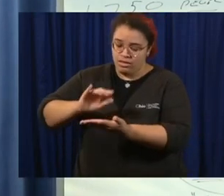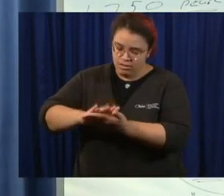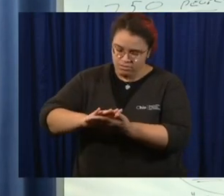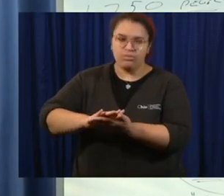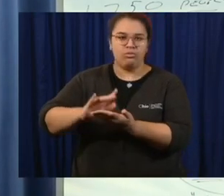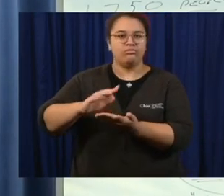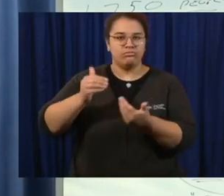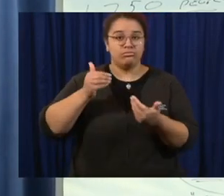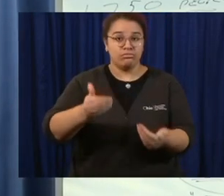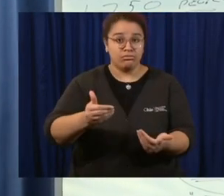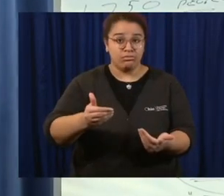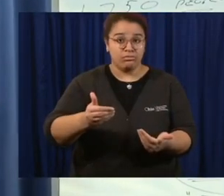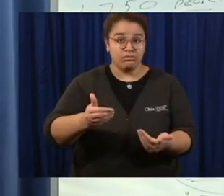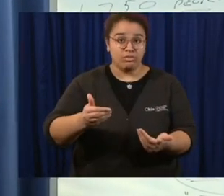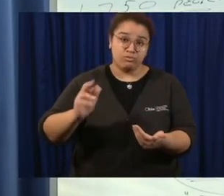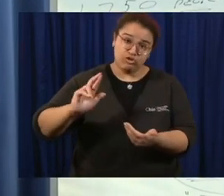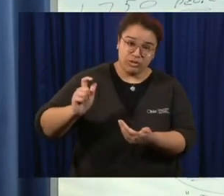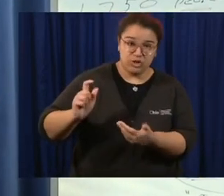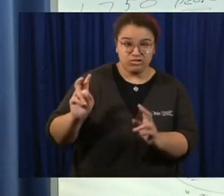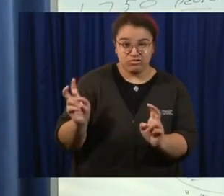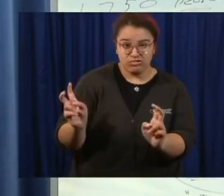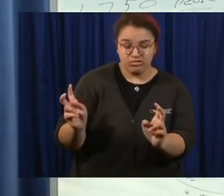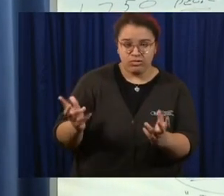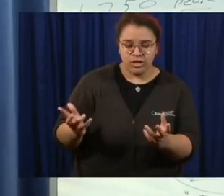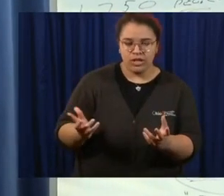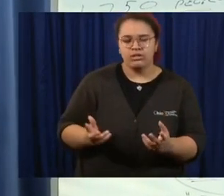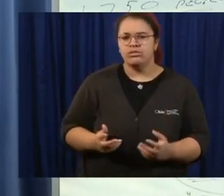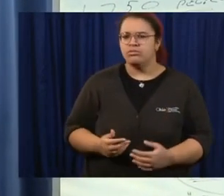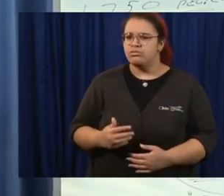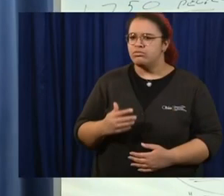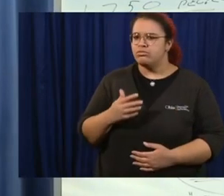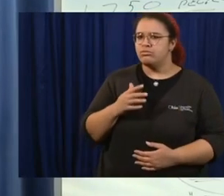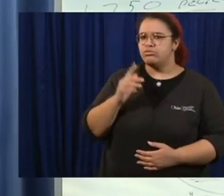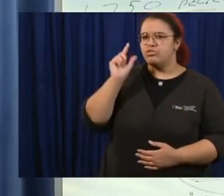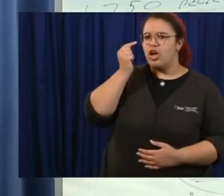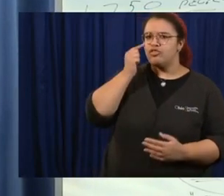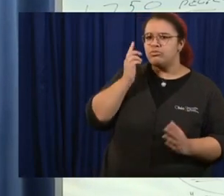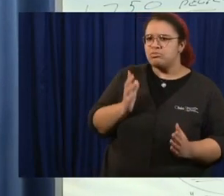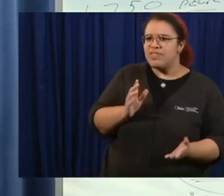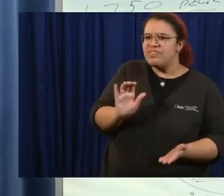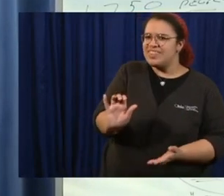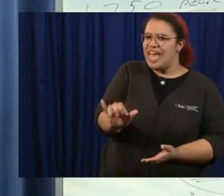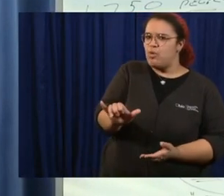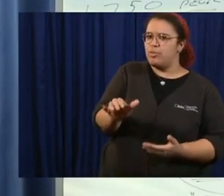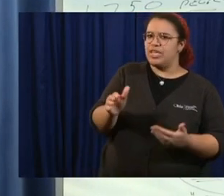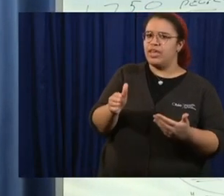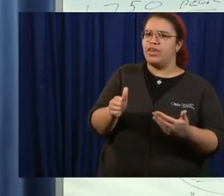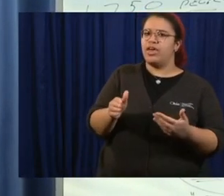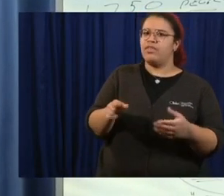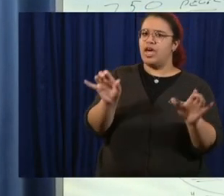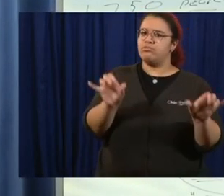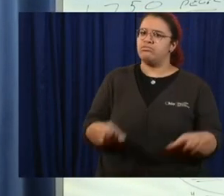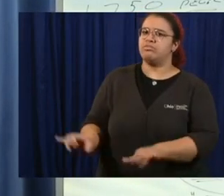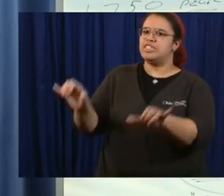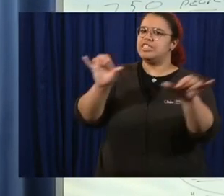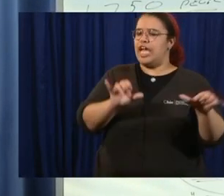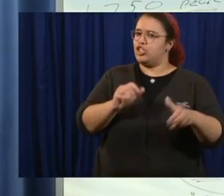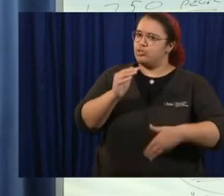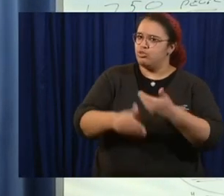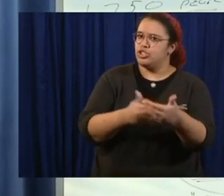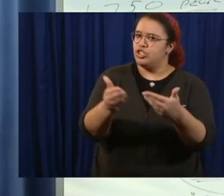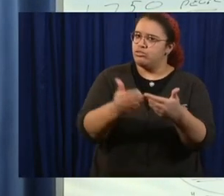Well, that would be the normal procedure. I mean, people will certainly the